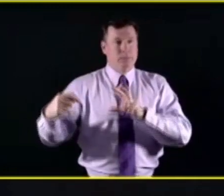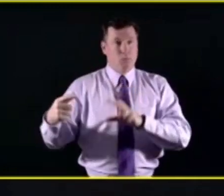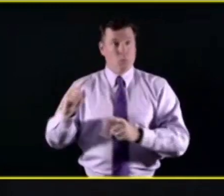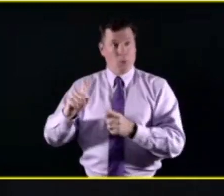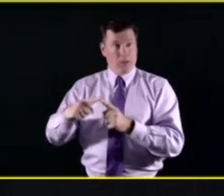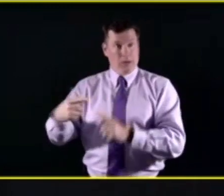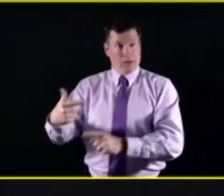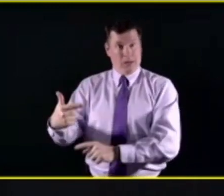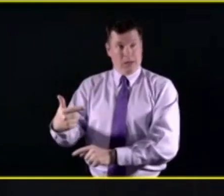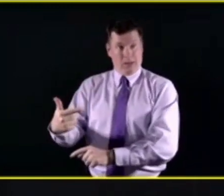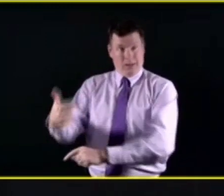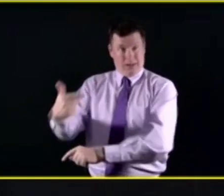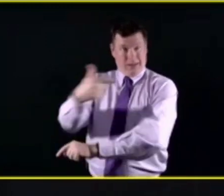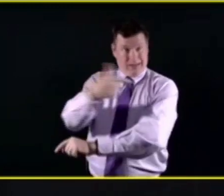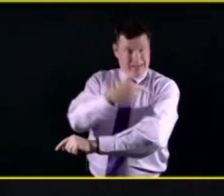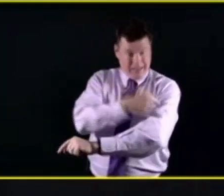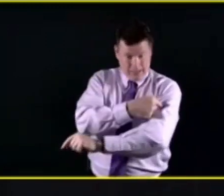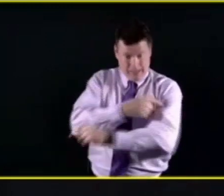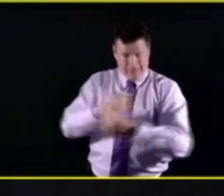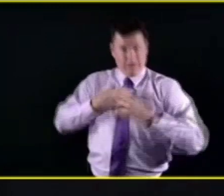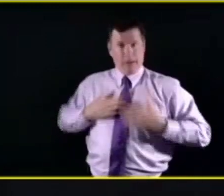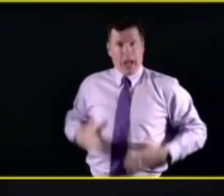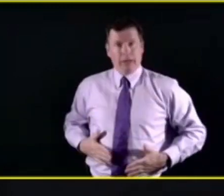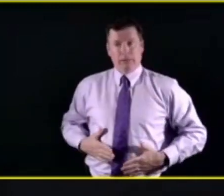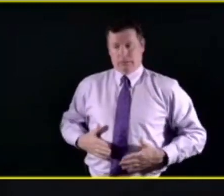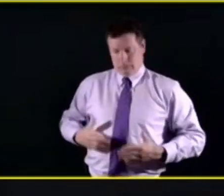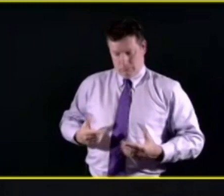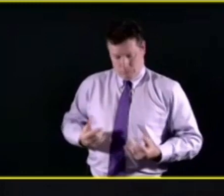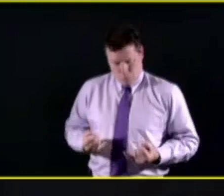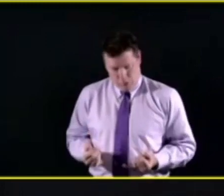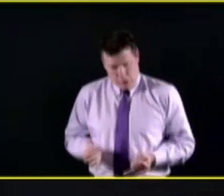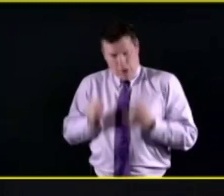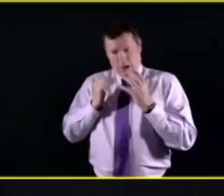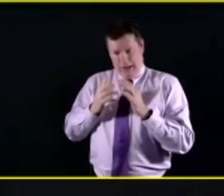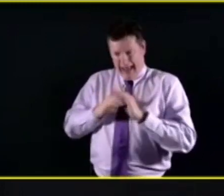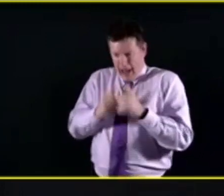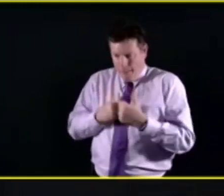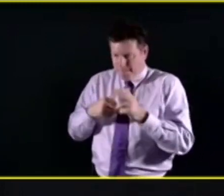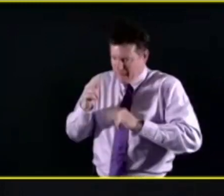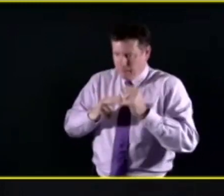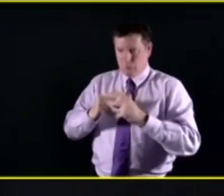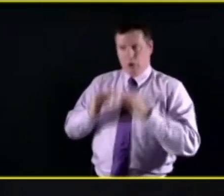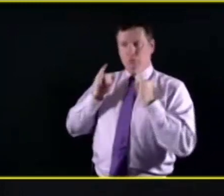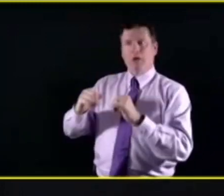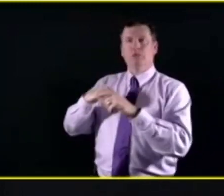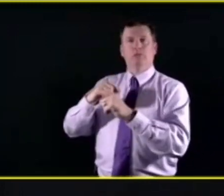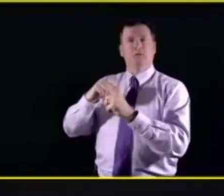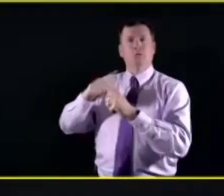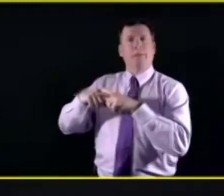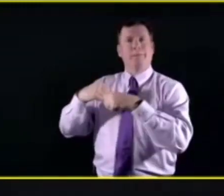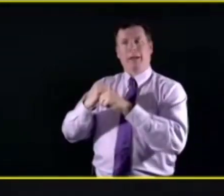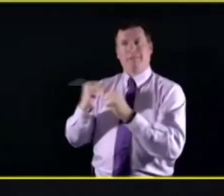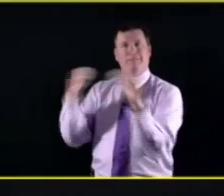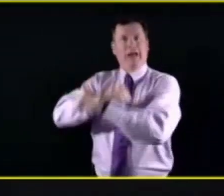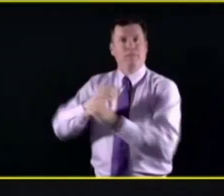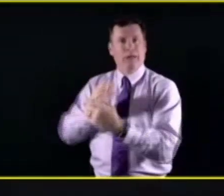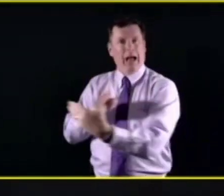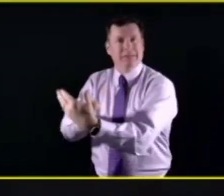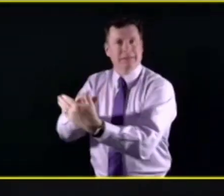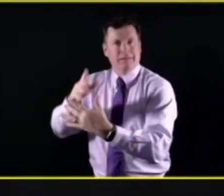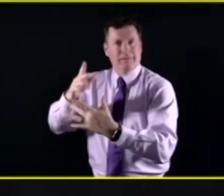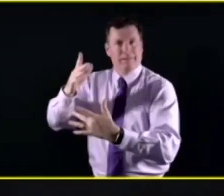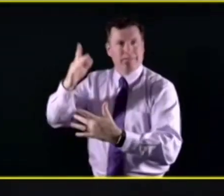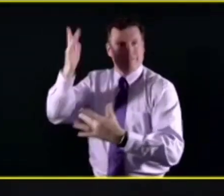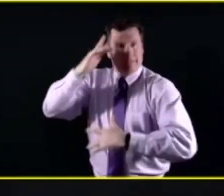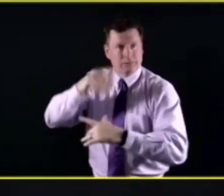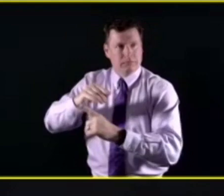immune response. So this is one of the exciting parts of a messenger RNA vaccine,